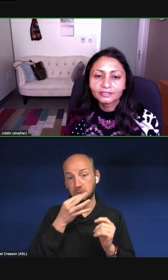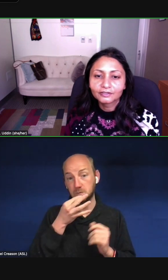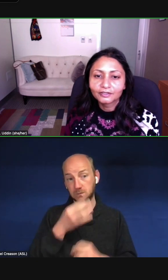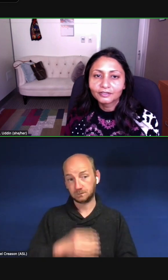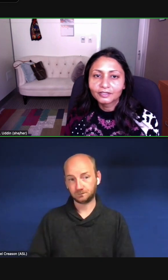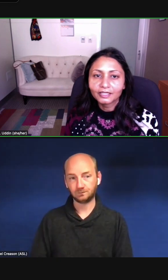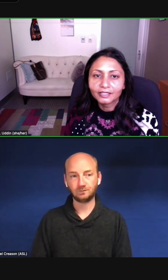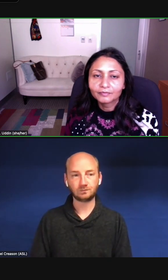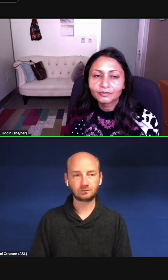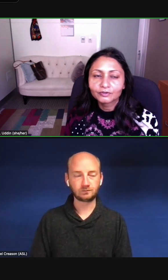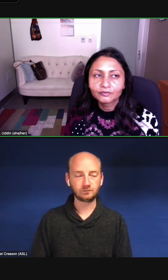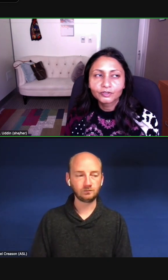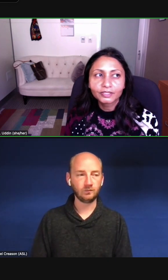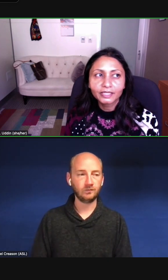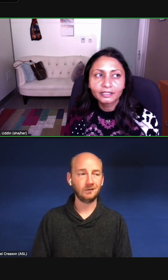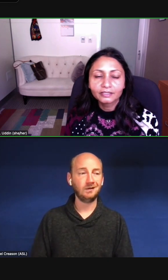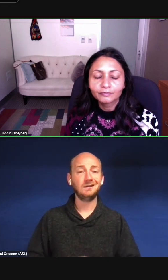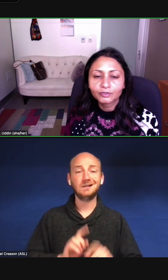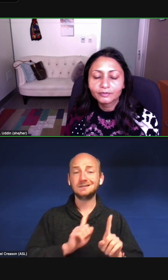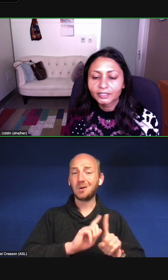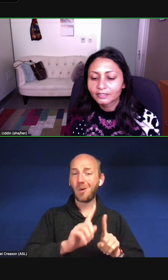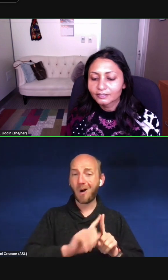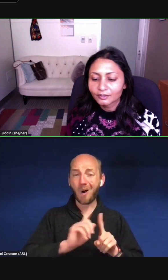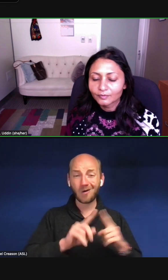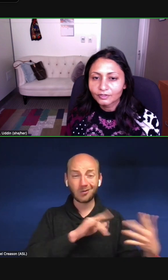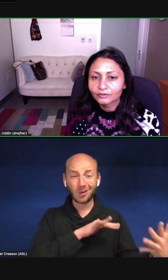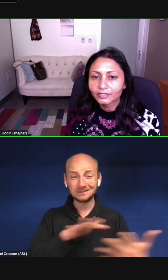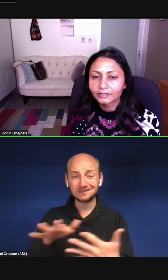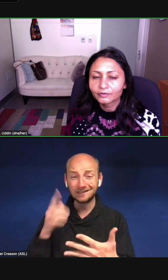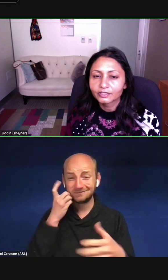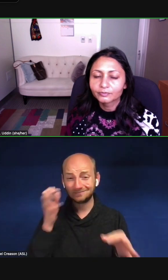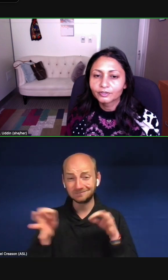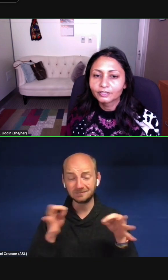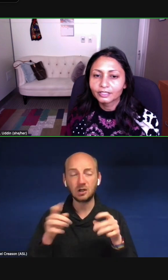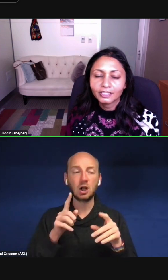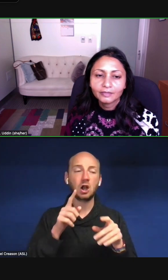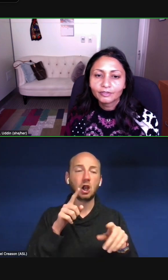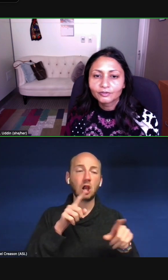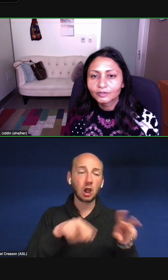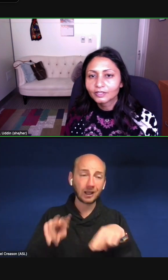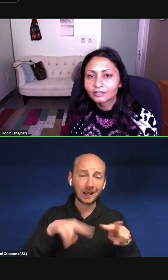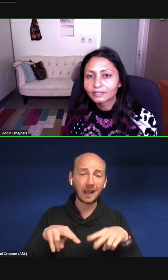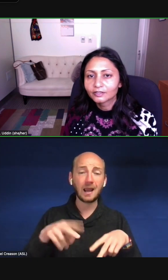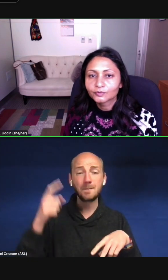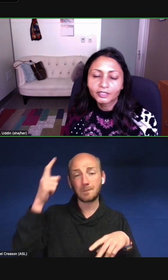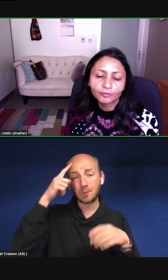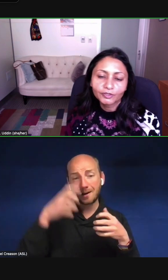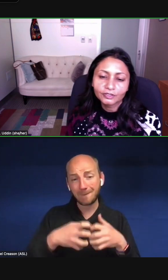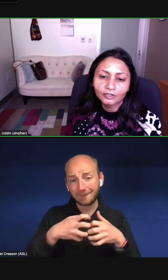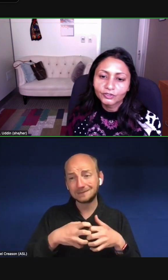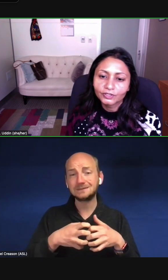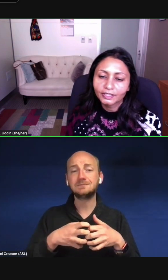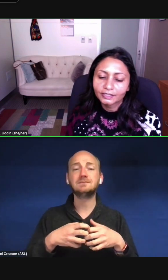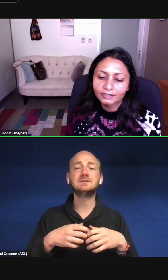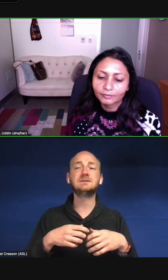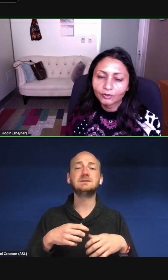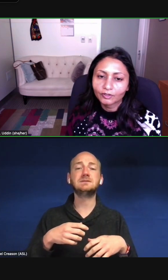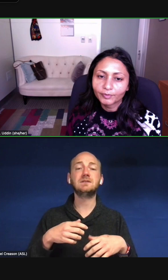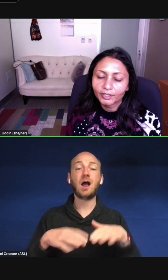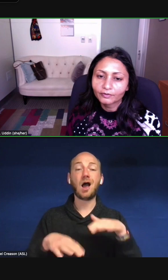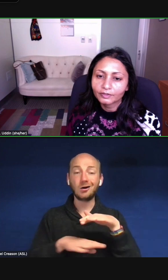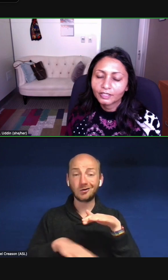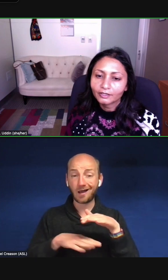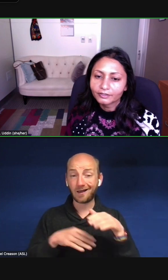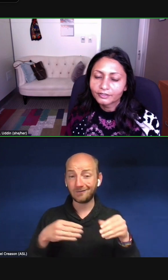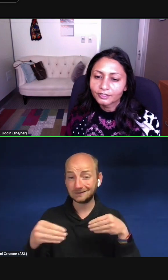these studies are sort of looking at brain mechanisms underlying flexibility because we think that this will help us understand